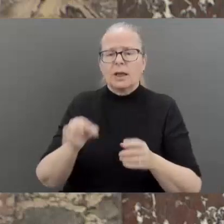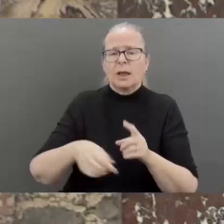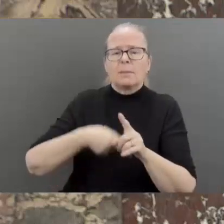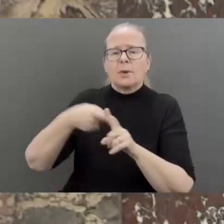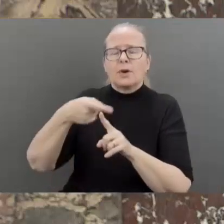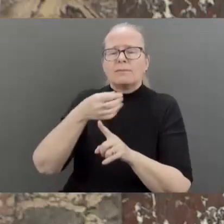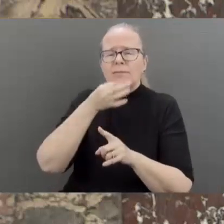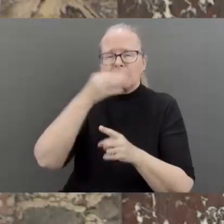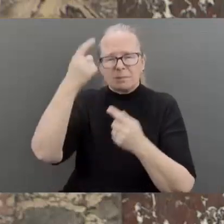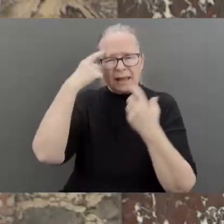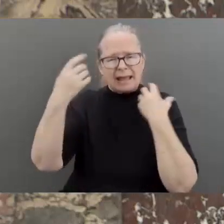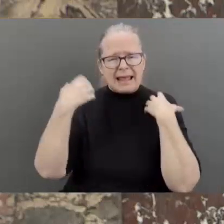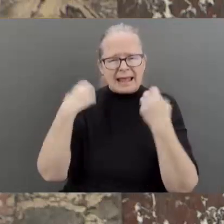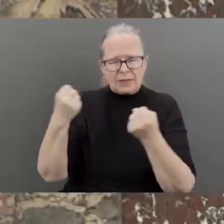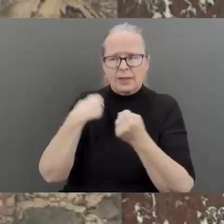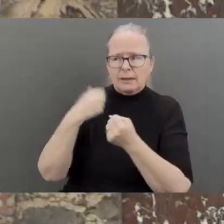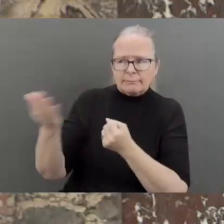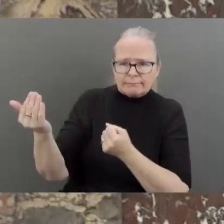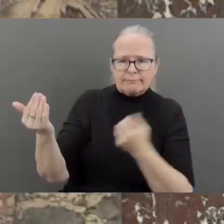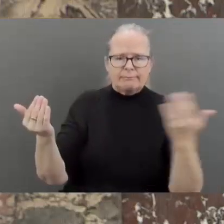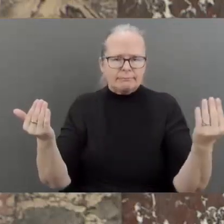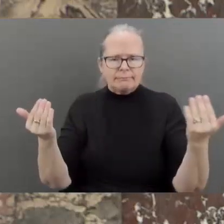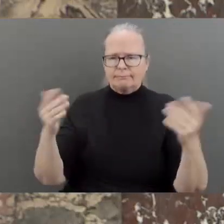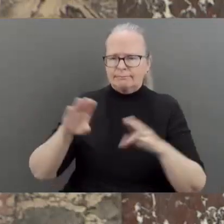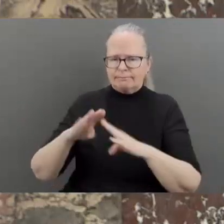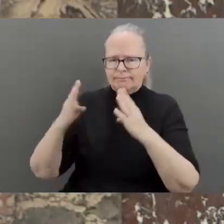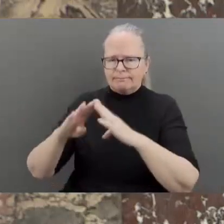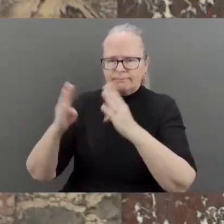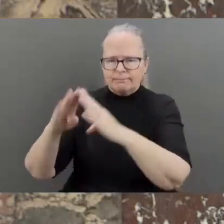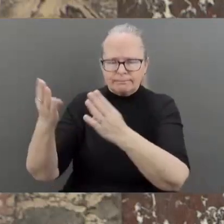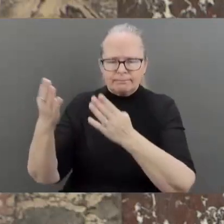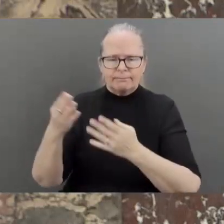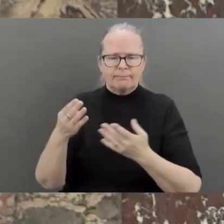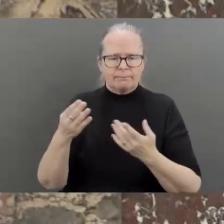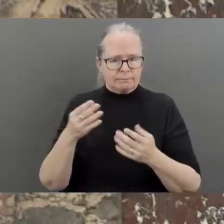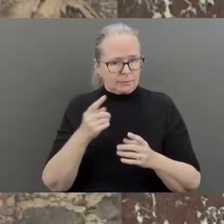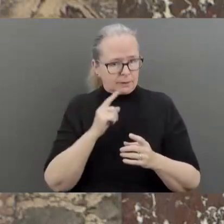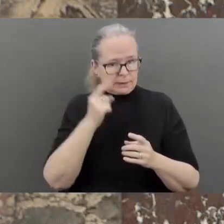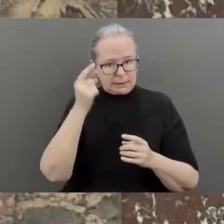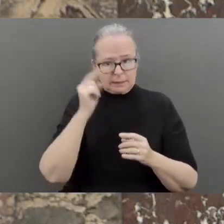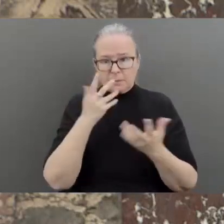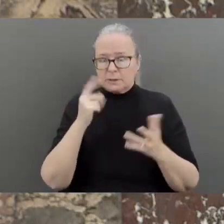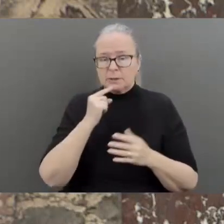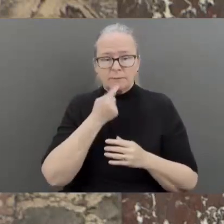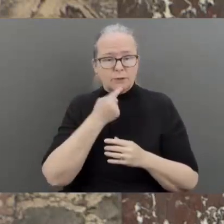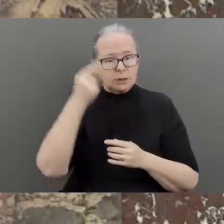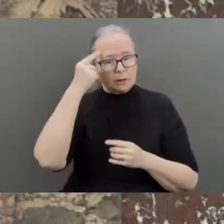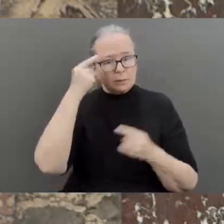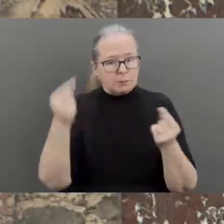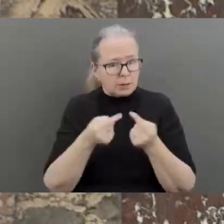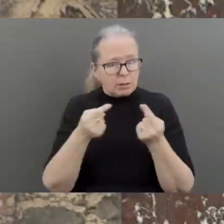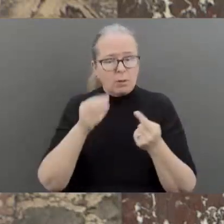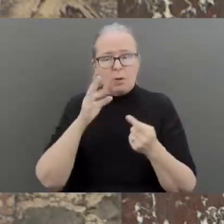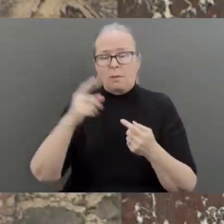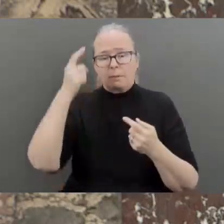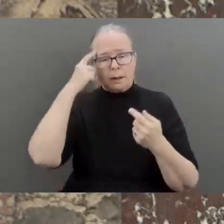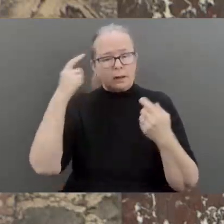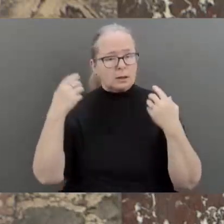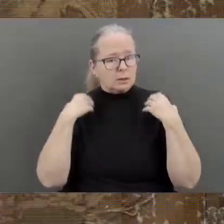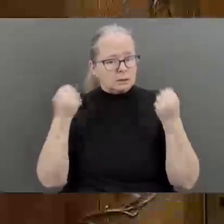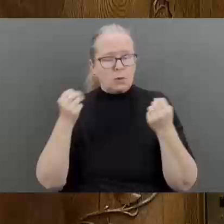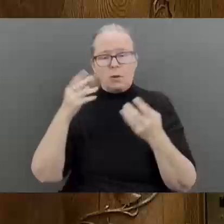health issues that lead them to be a danger to themselves and to other people. Got lots more work to do, Honourable Speaker. This is an unacceptable and deplorable incident.